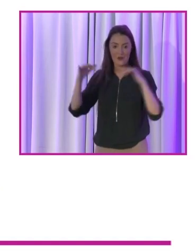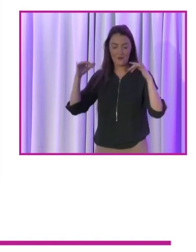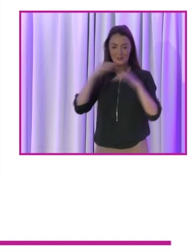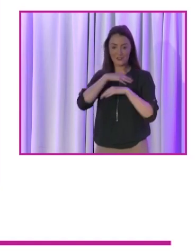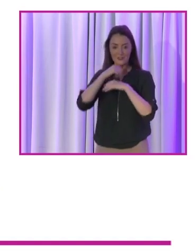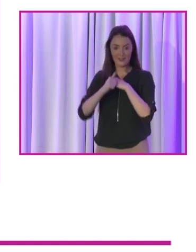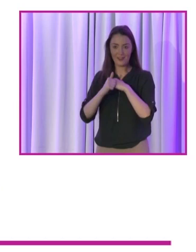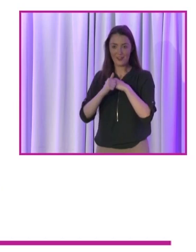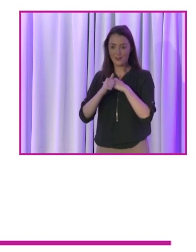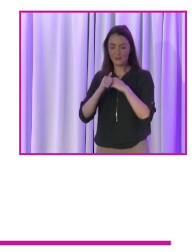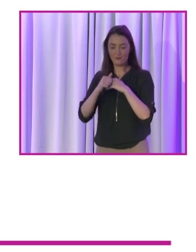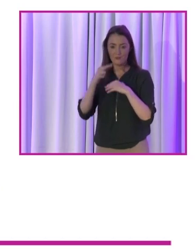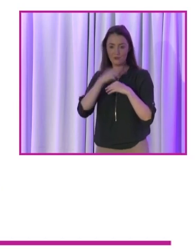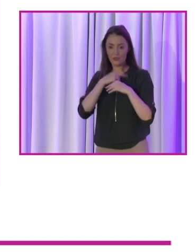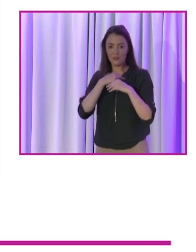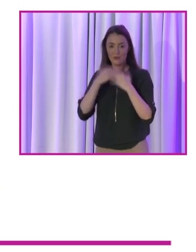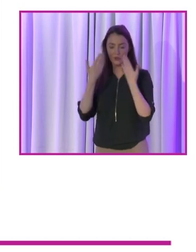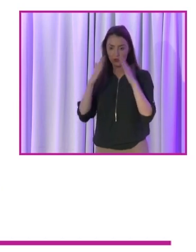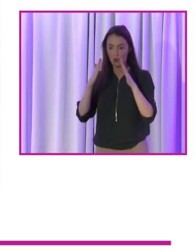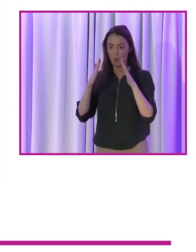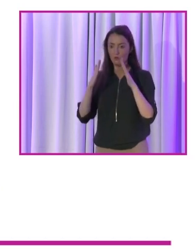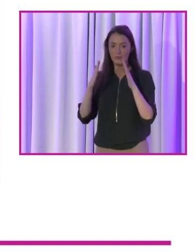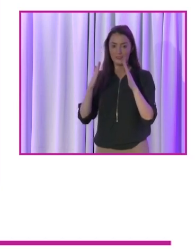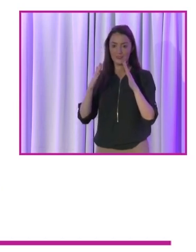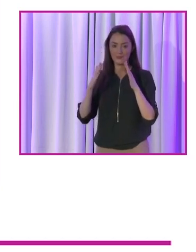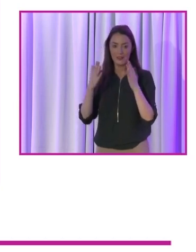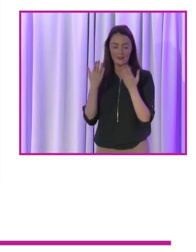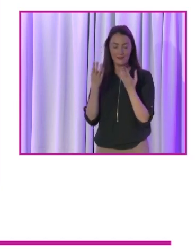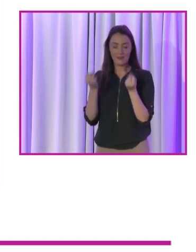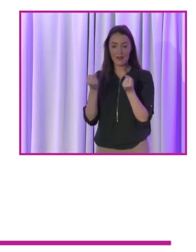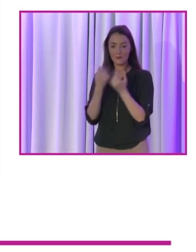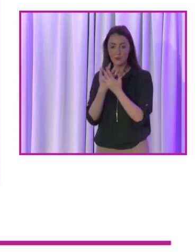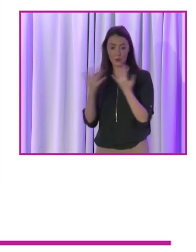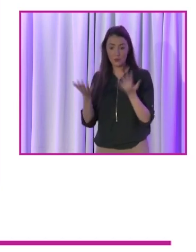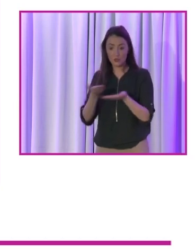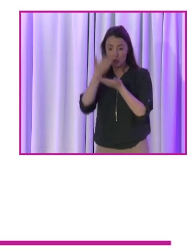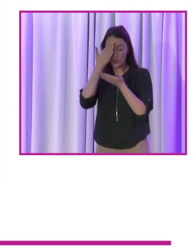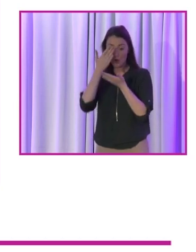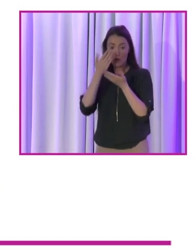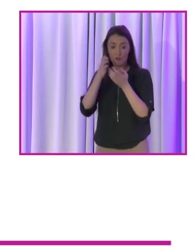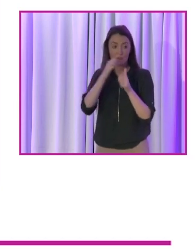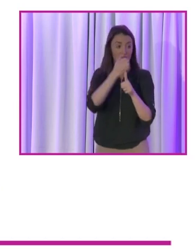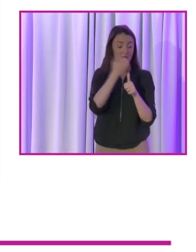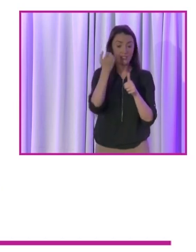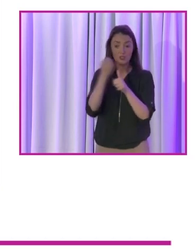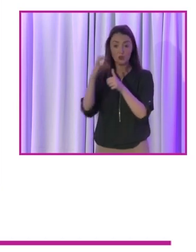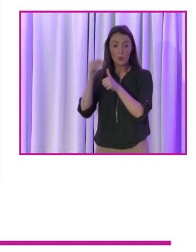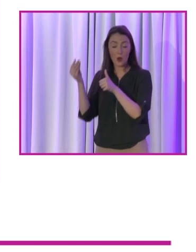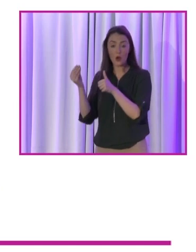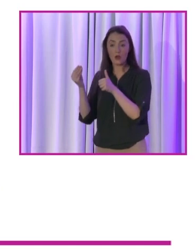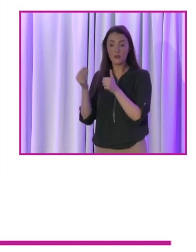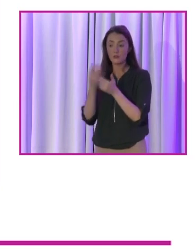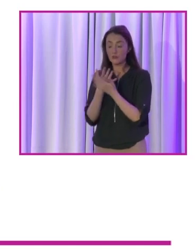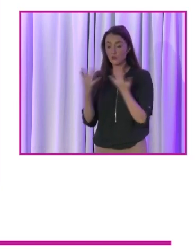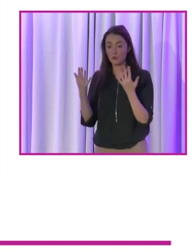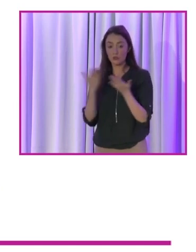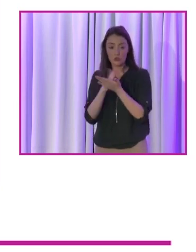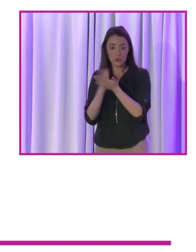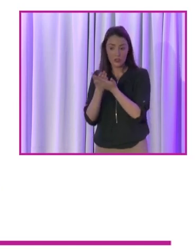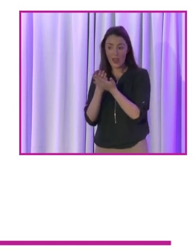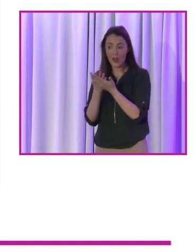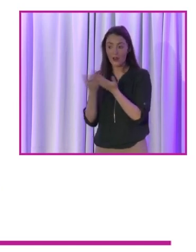just reinforces the fact that we've got so much to learn from each other, so much to share, and that we're stronger